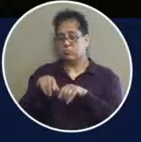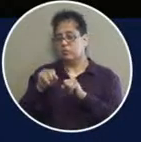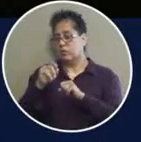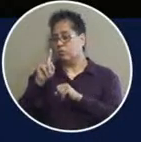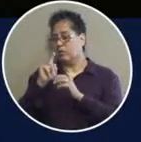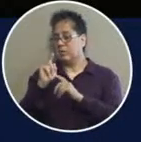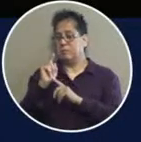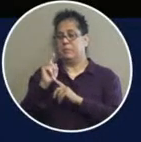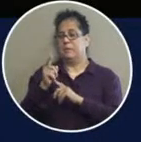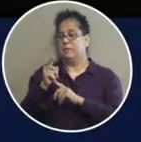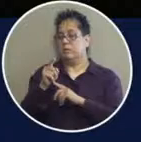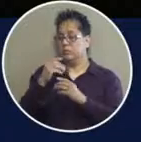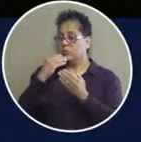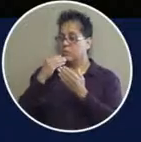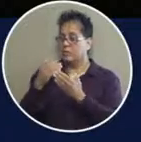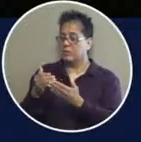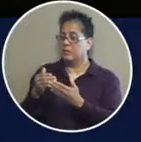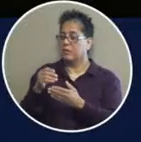to thank